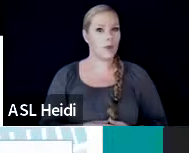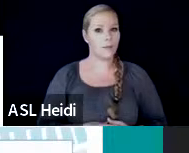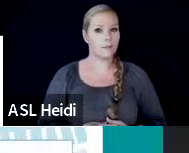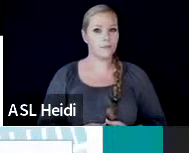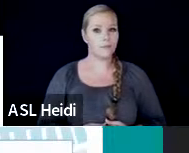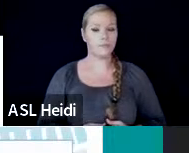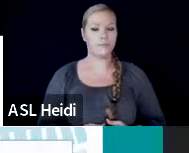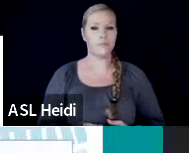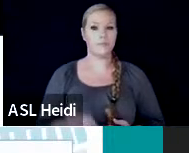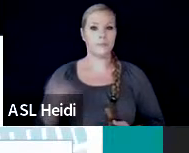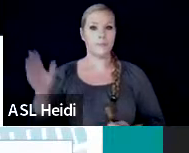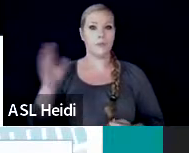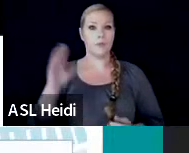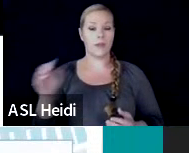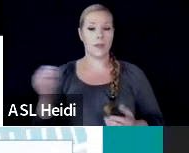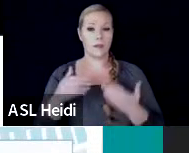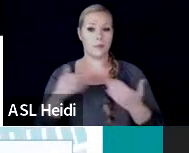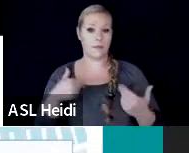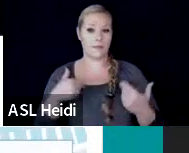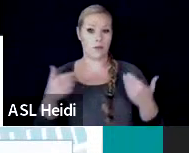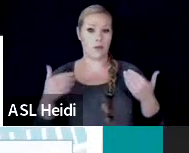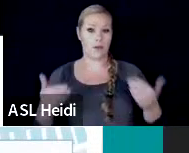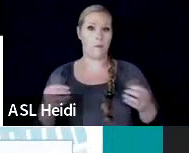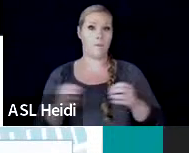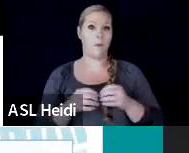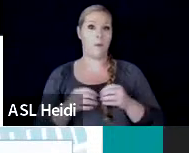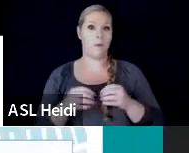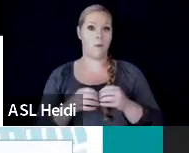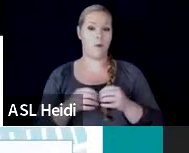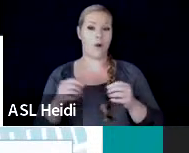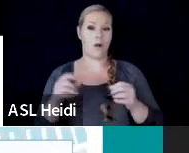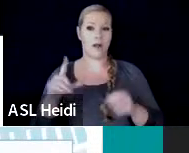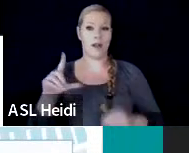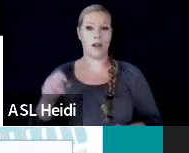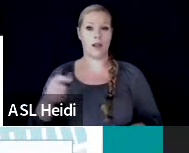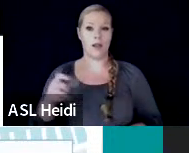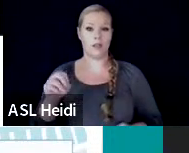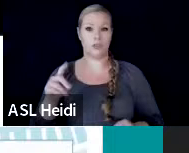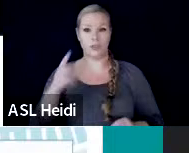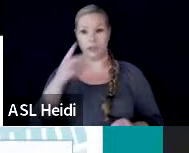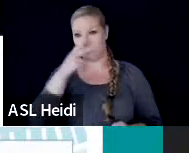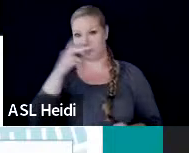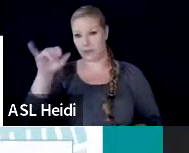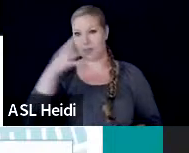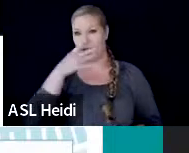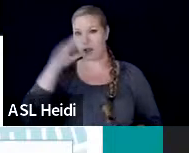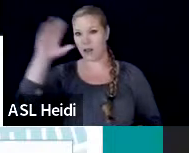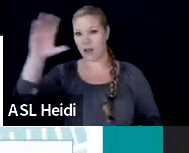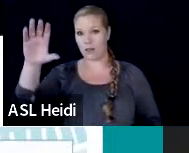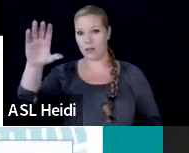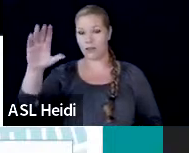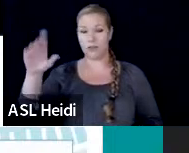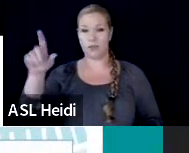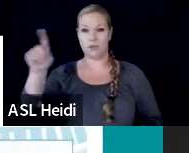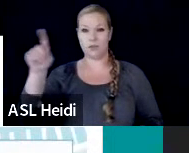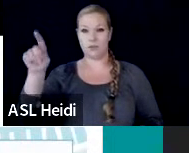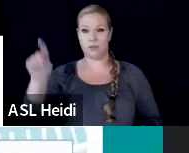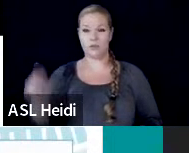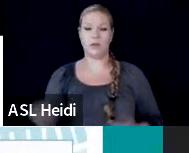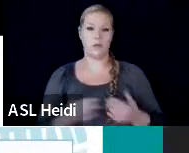I will actually, before I go too much further, note the legend. This should be fairly similar legends for all of